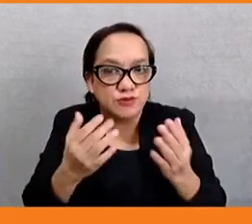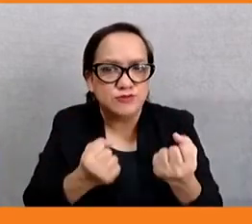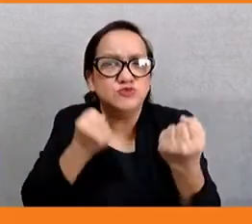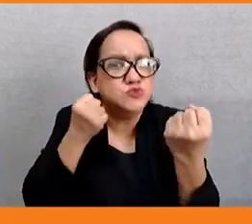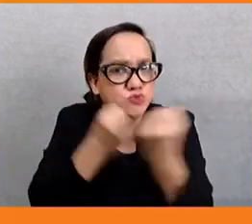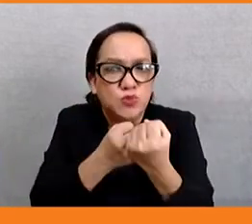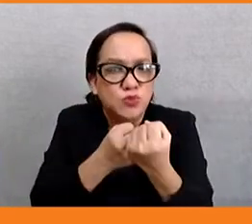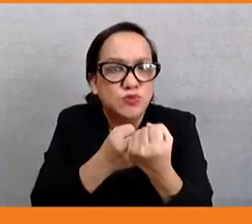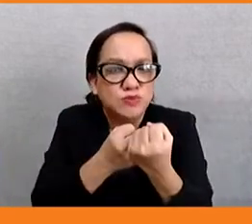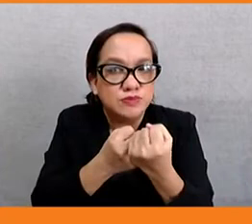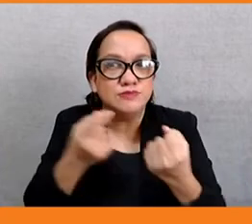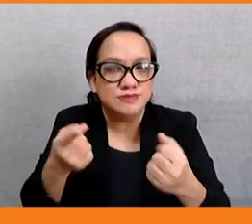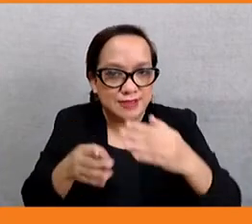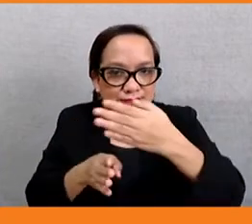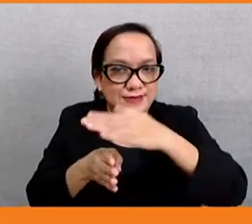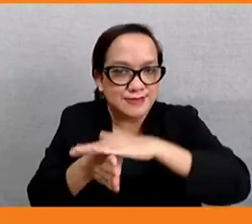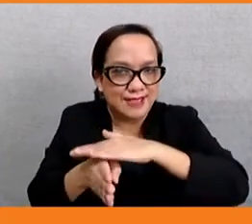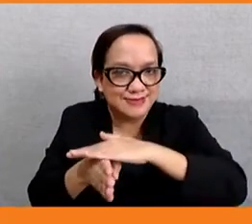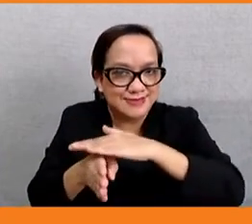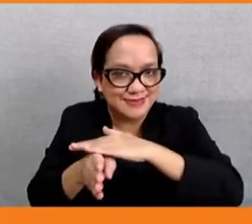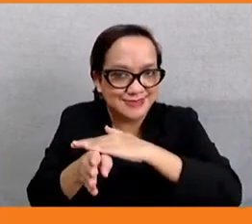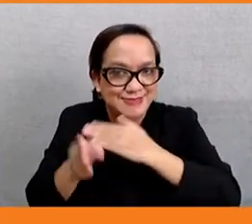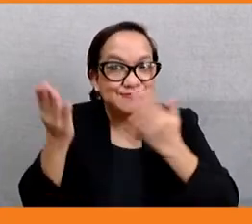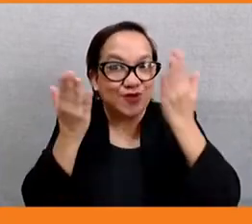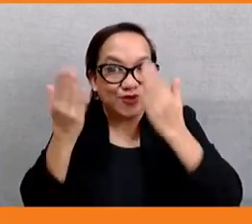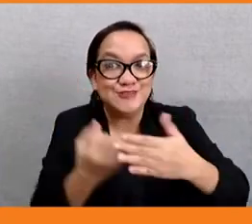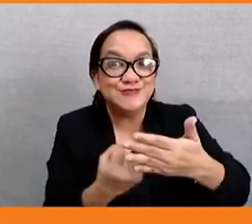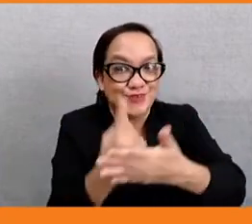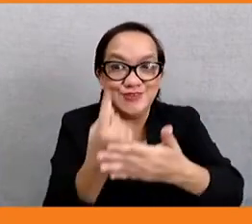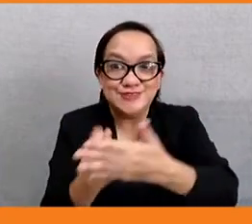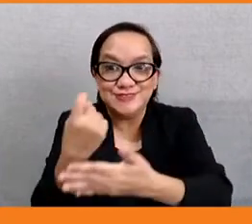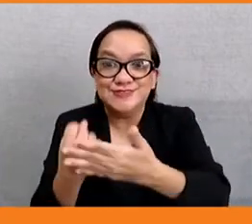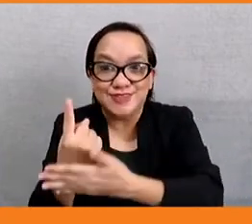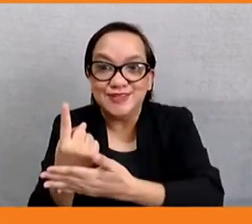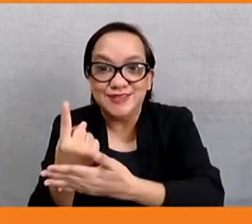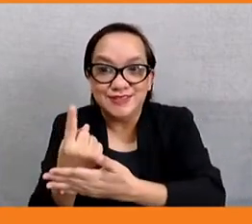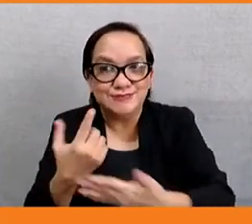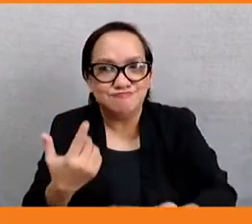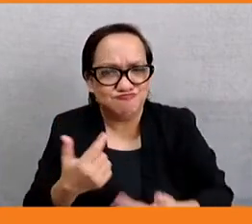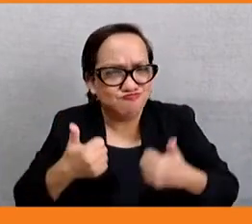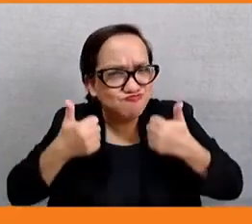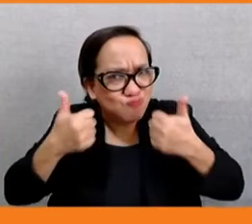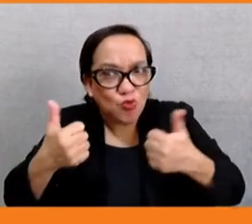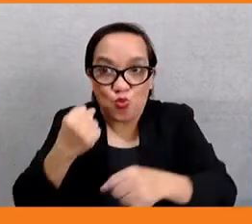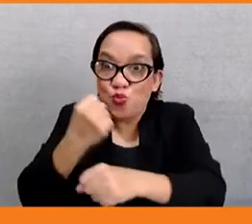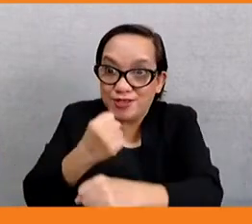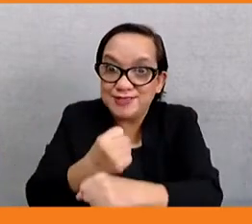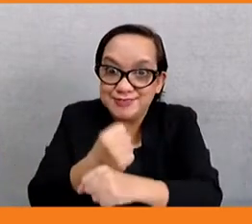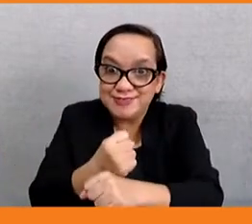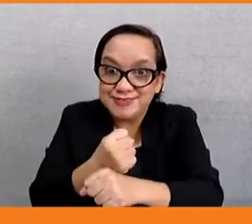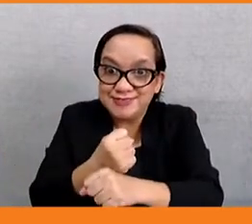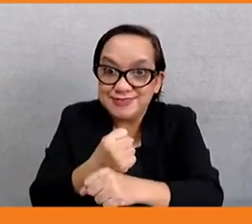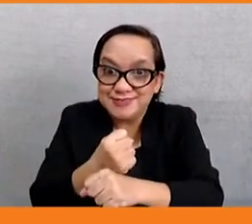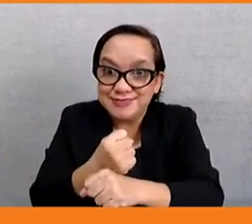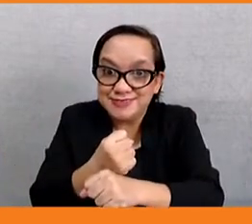services and opportunities, including quality jobs. Through 2030, our most